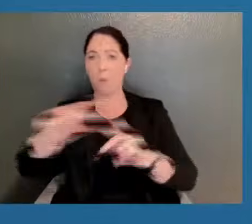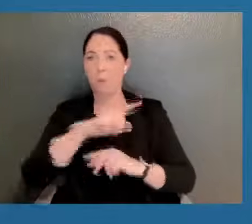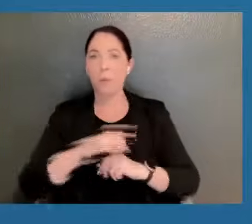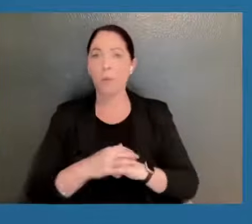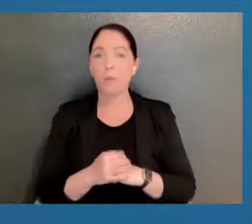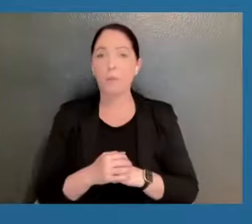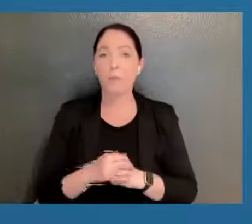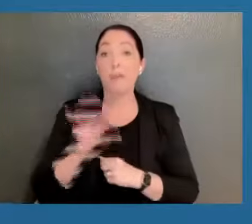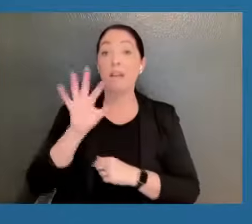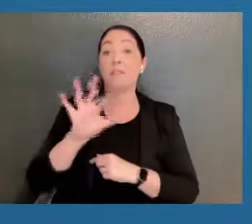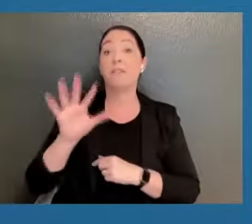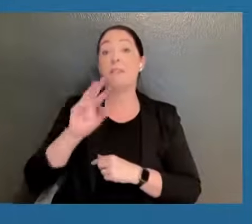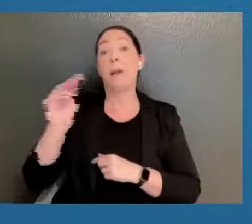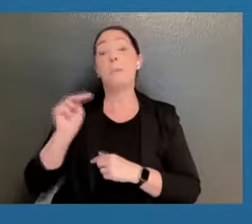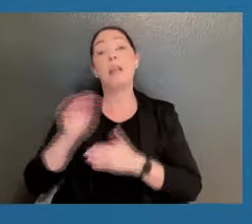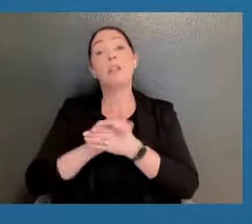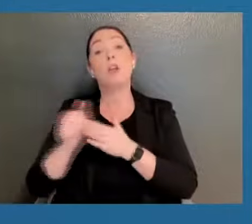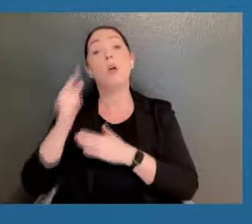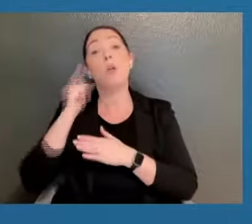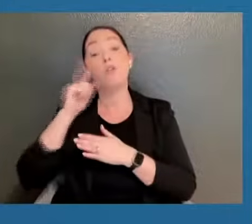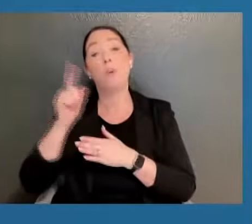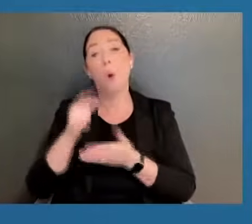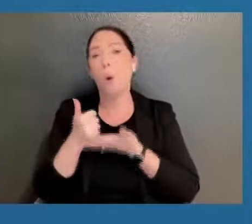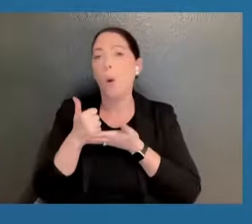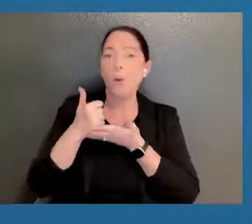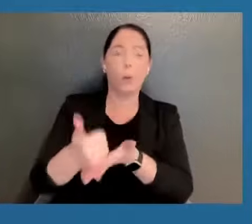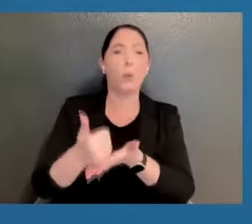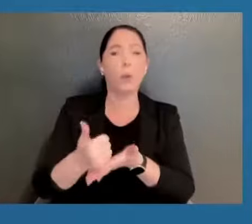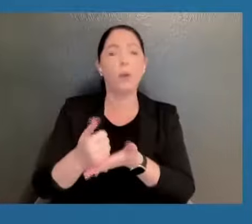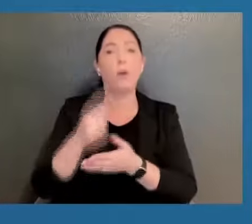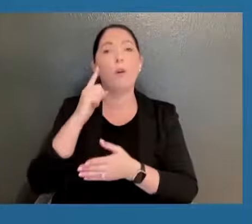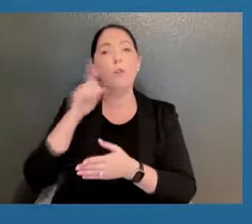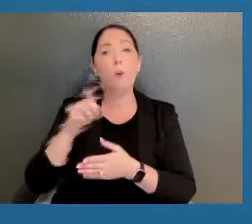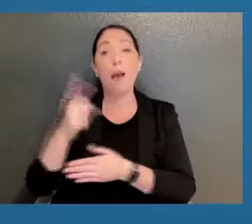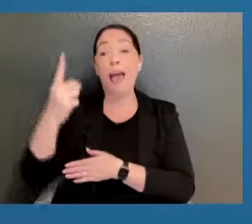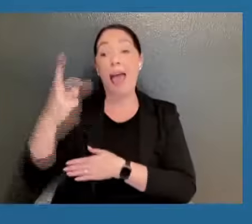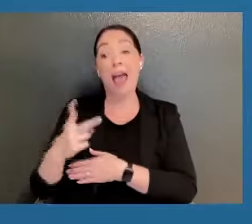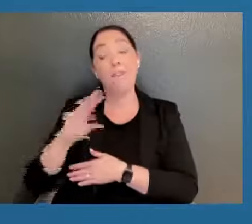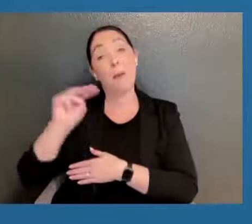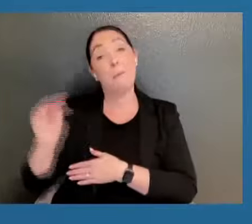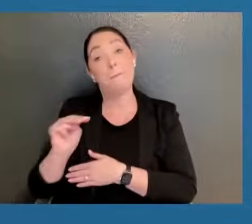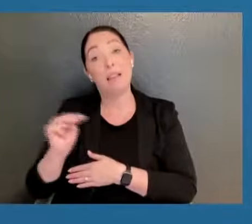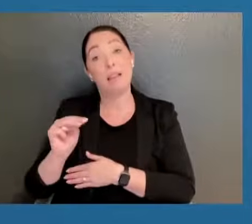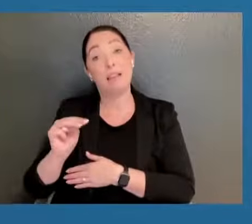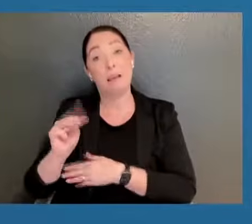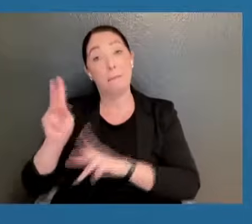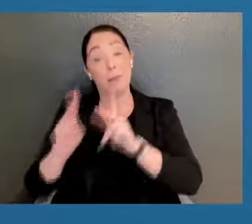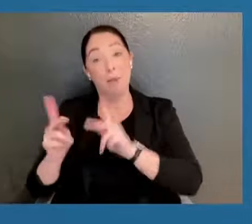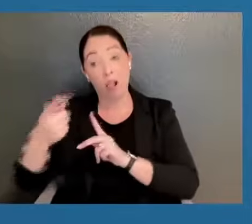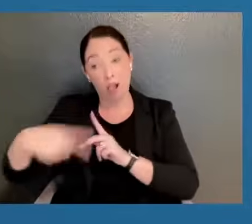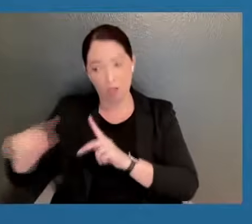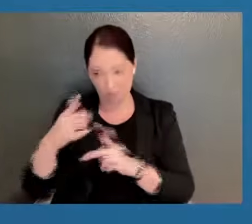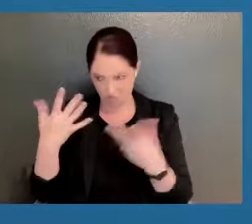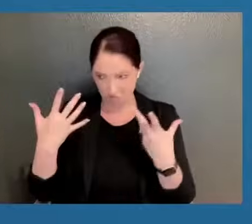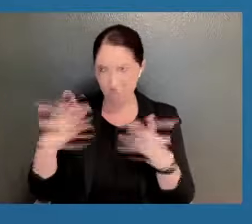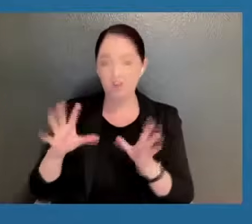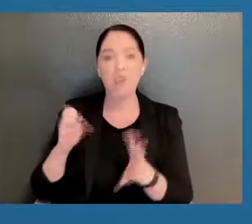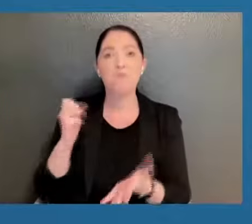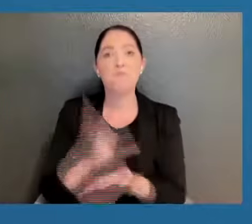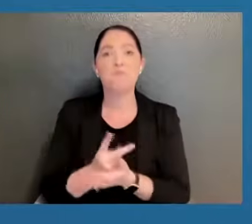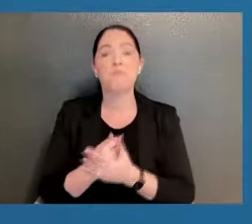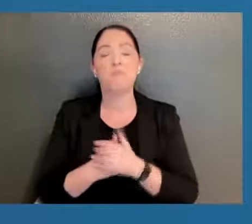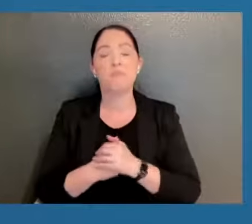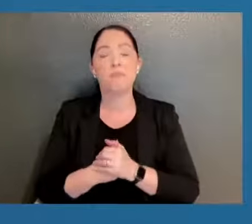$55 million in relief right here. $55 million for over 500,000 Western New Yorkers. We got that done. The state's first